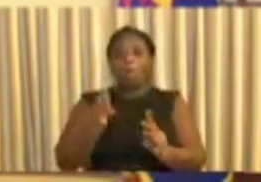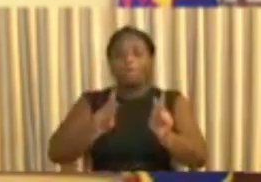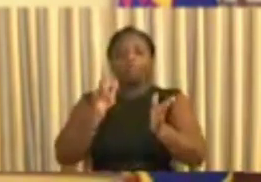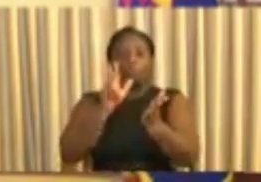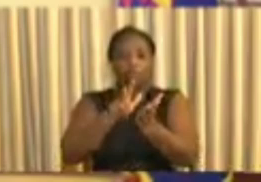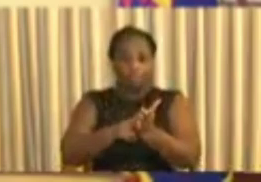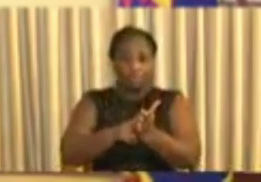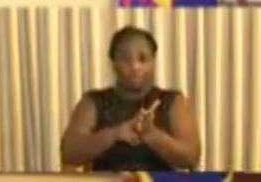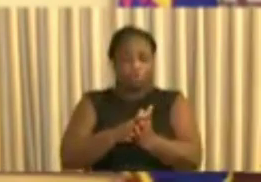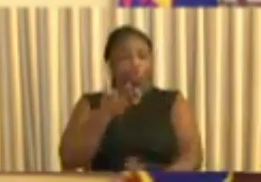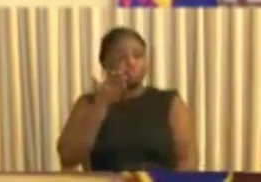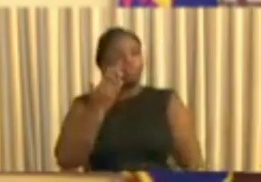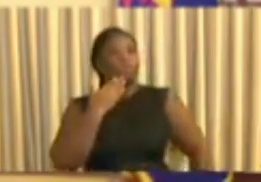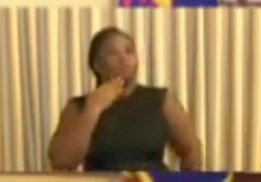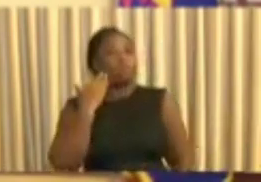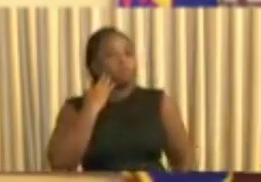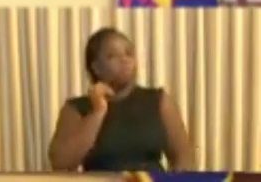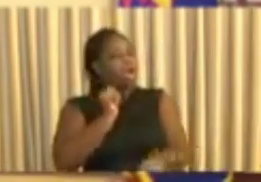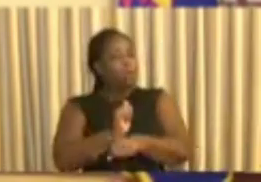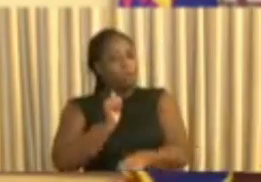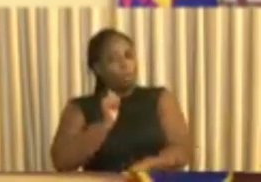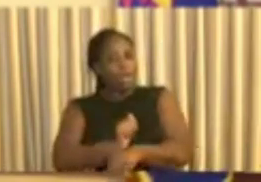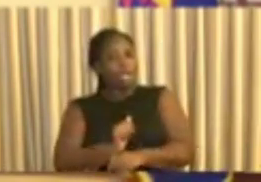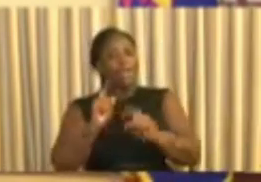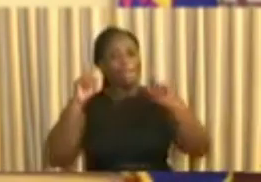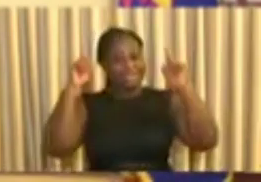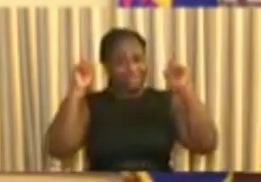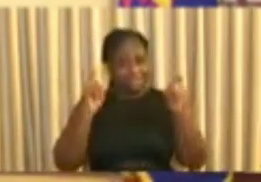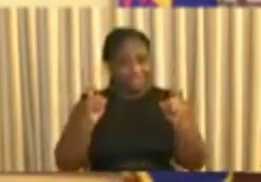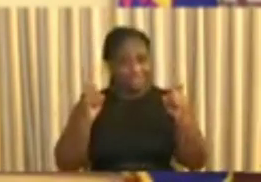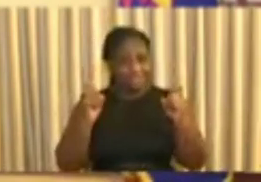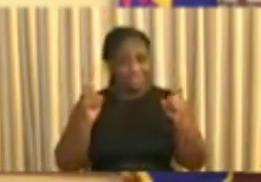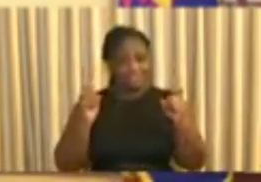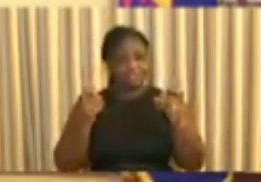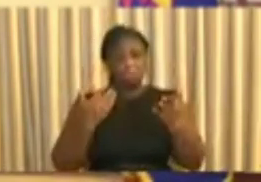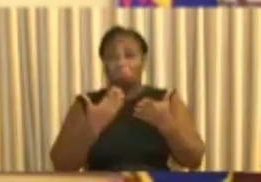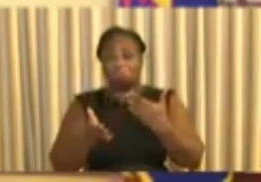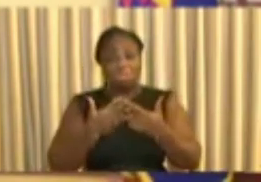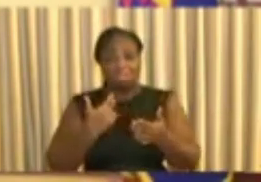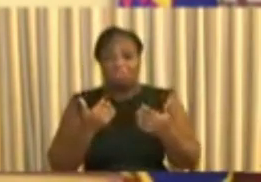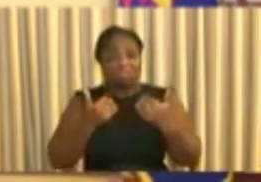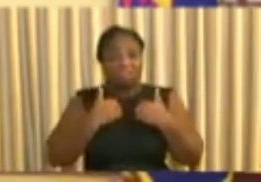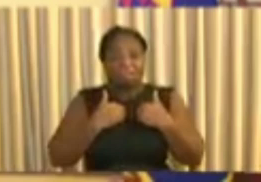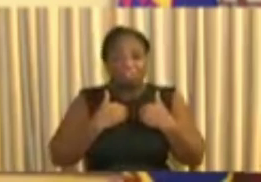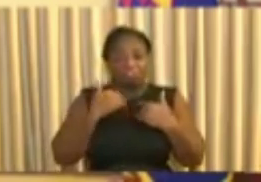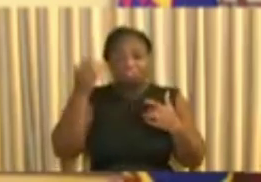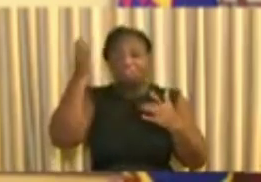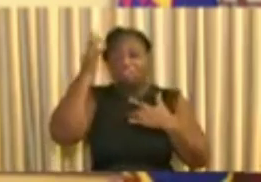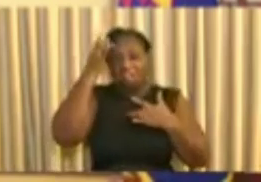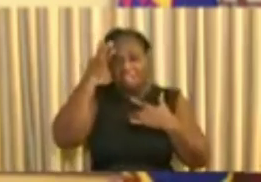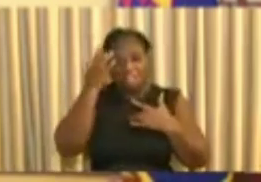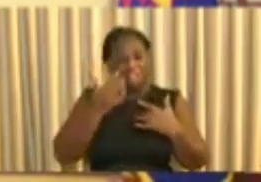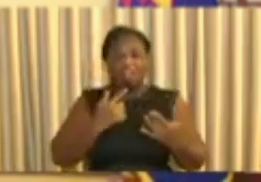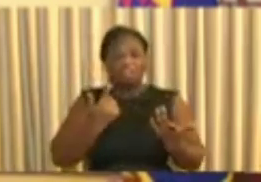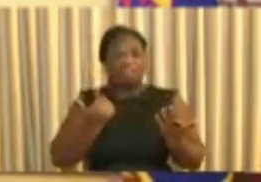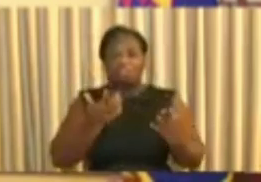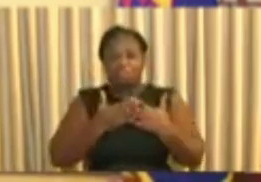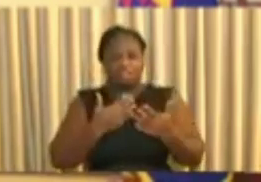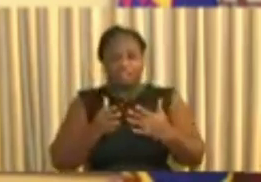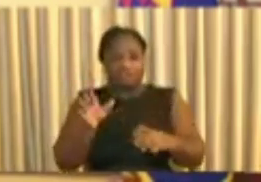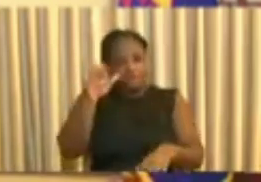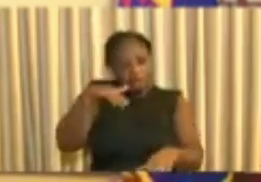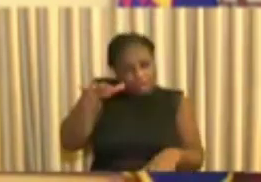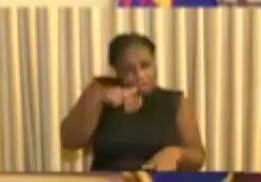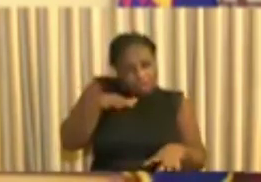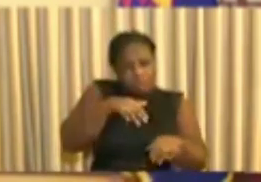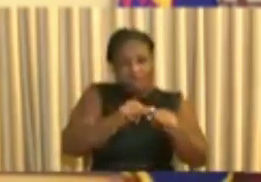persons, be they at home or at work, have been tested, whether they had symptoms or not. Within the locality